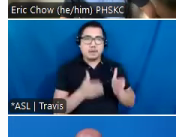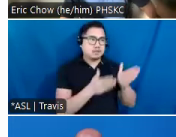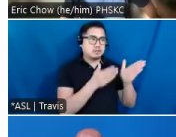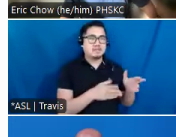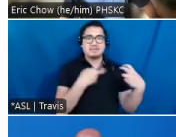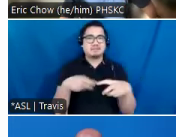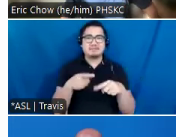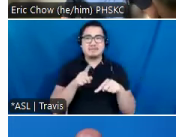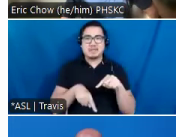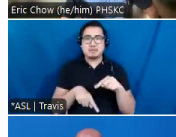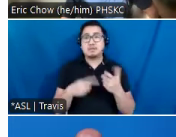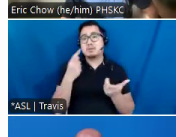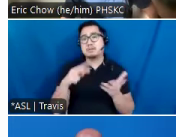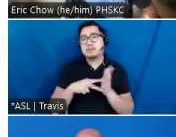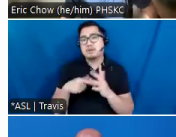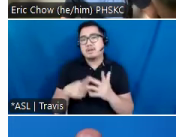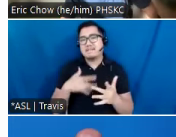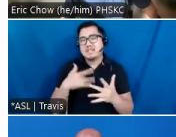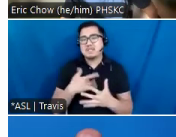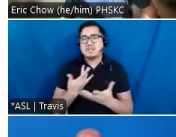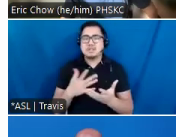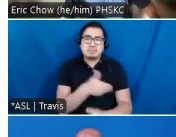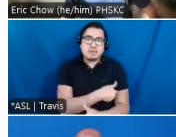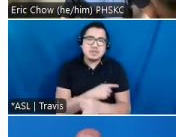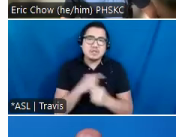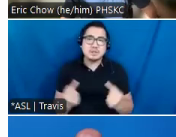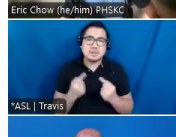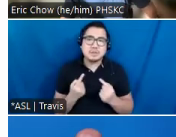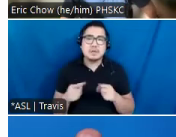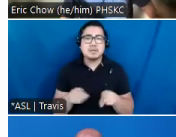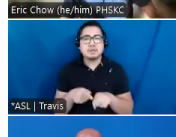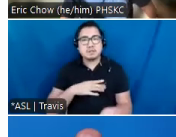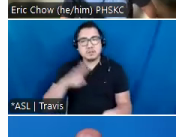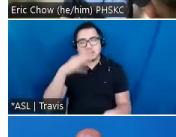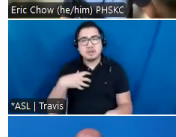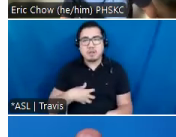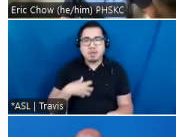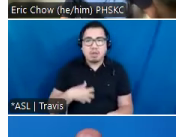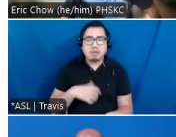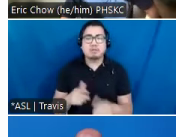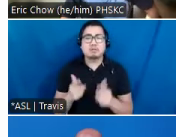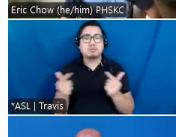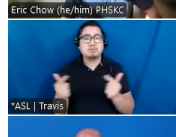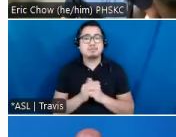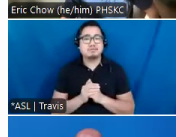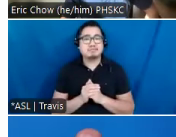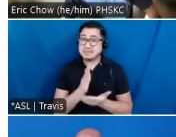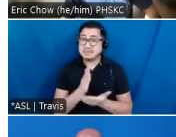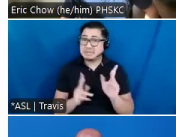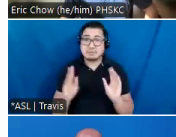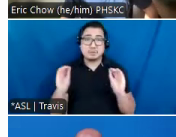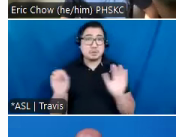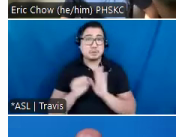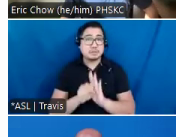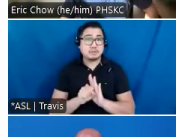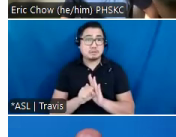as fevers, aches and pains, nausea and vomiting associated with the infection. Some people actually have no symptoms. They didn't